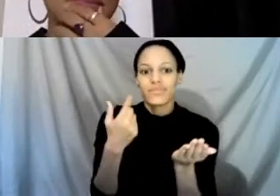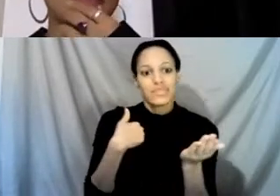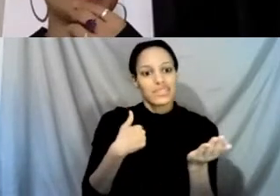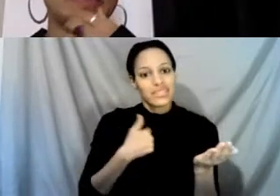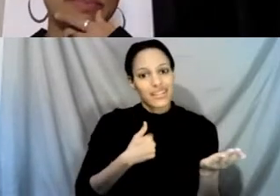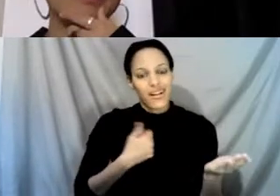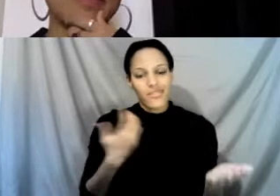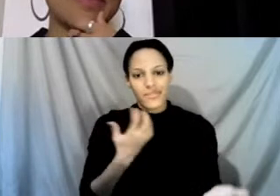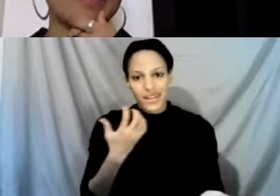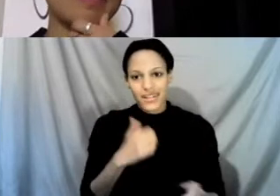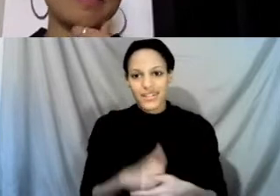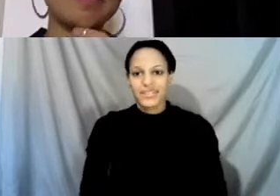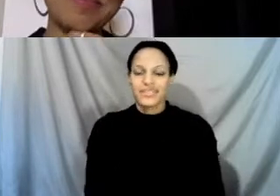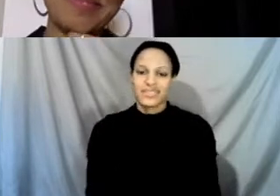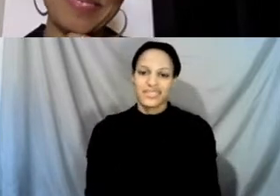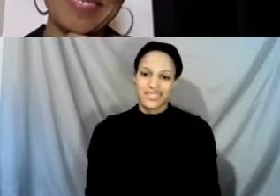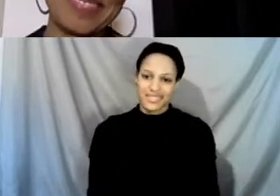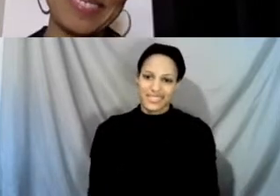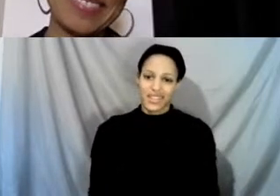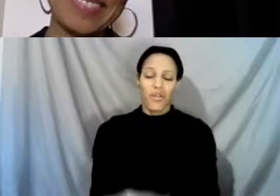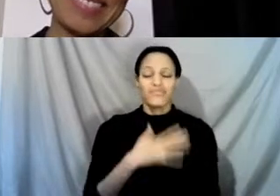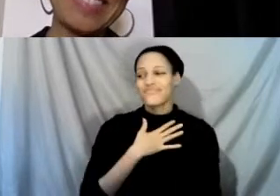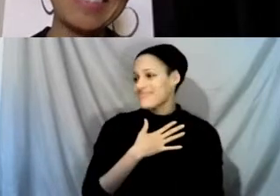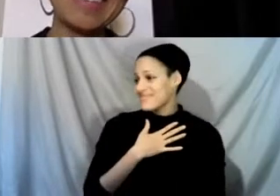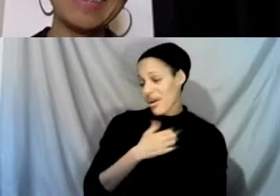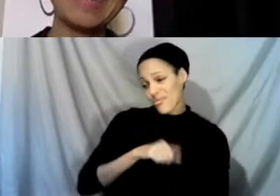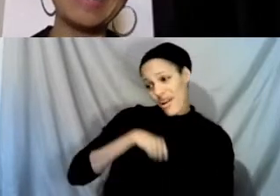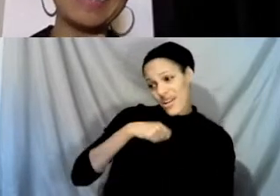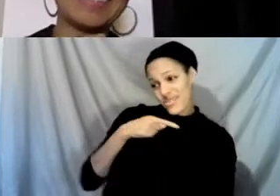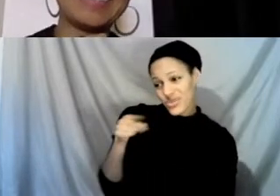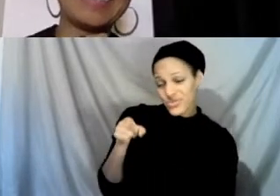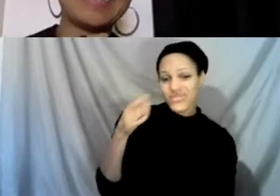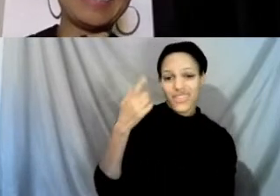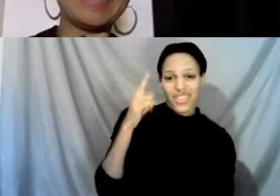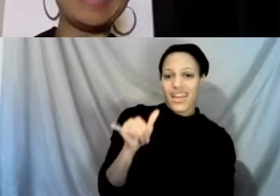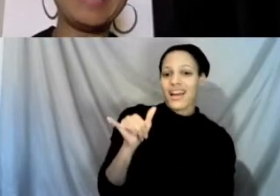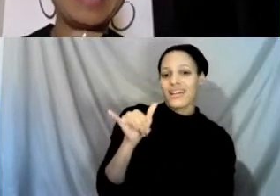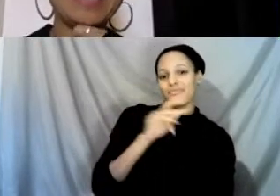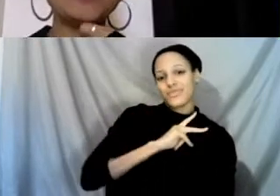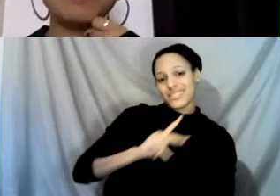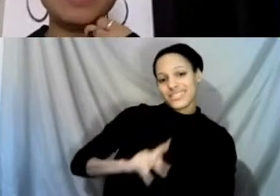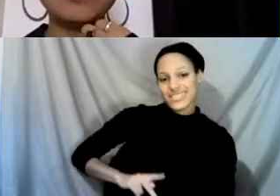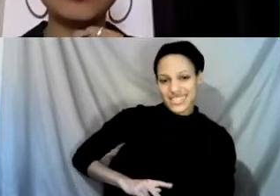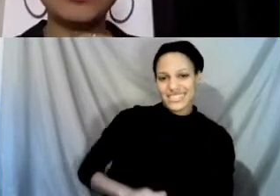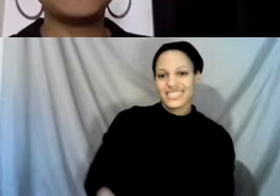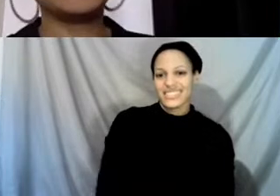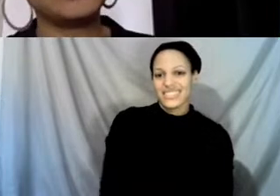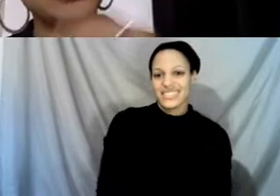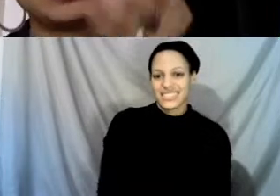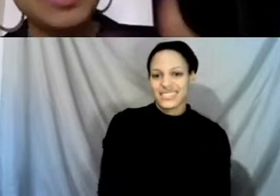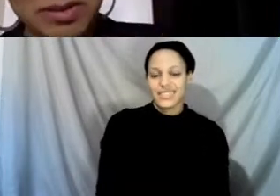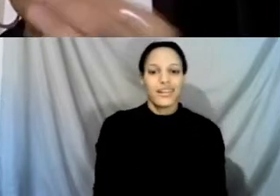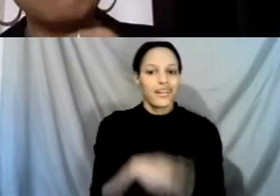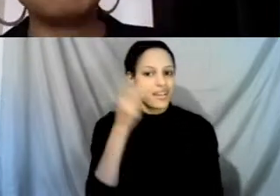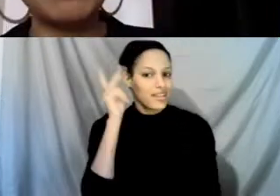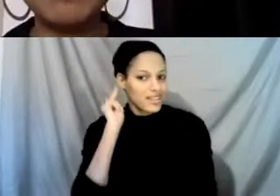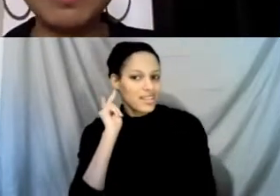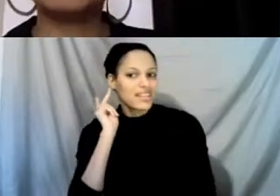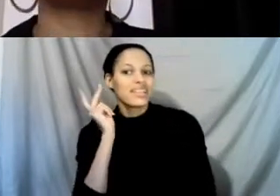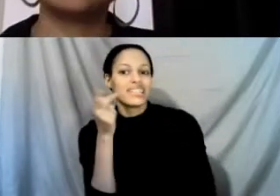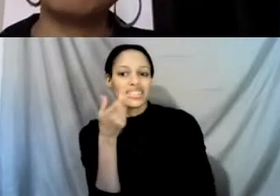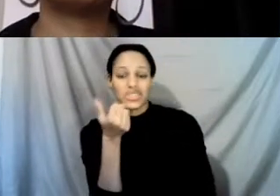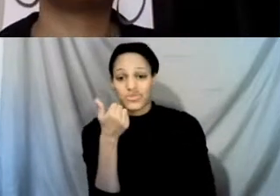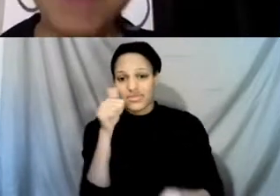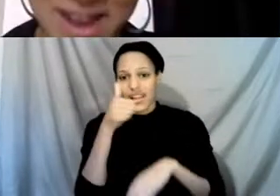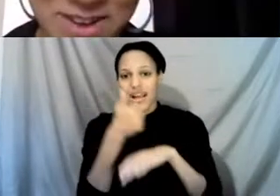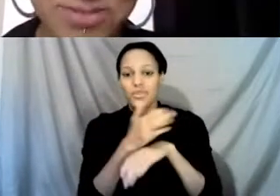student. Oh, I'm proud of you for that, Princess Mhoon. You made your mama,